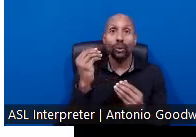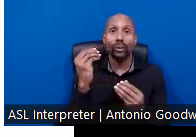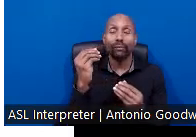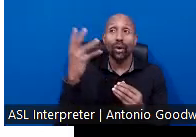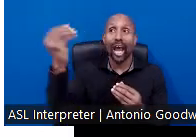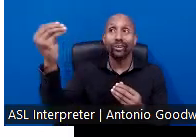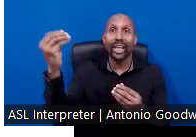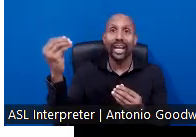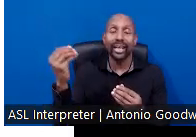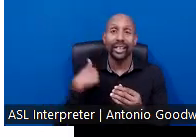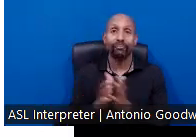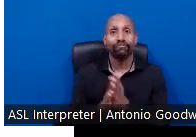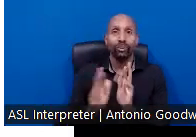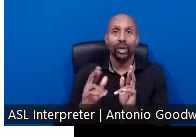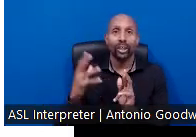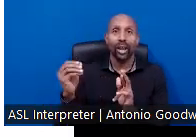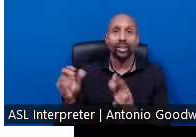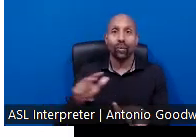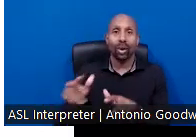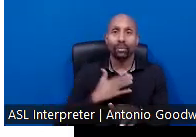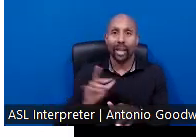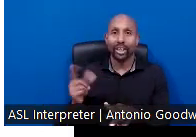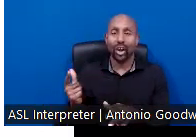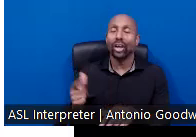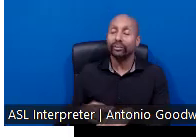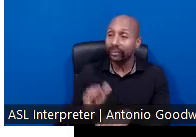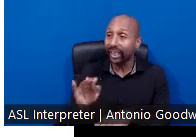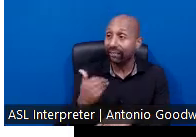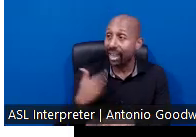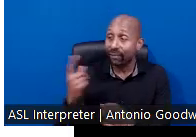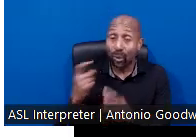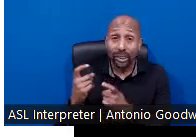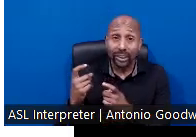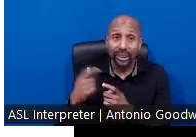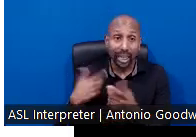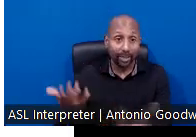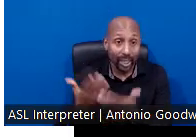corgi. But if anyone has any questions, I will be around. And if not, I thank you all for joining us.